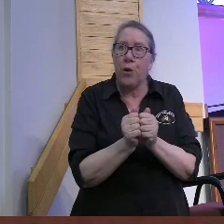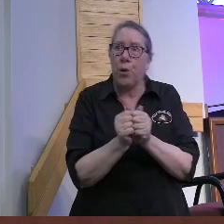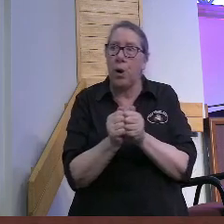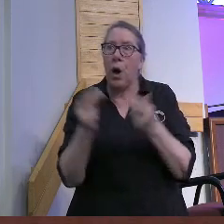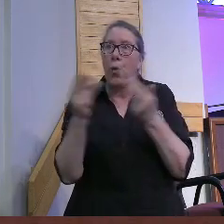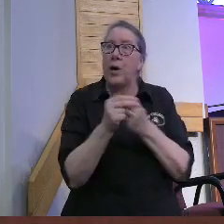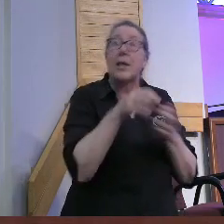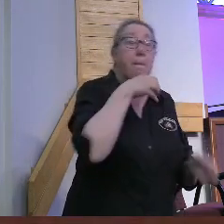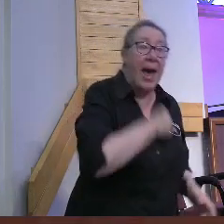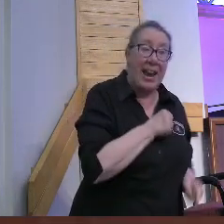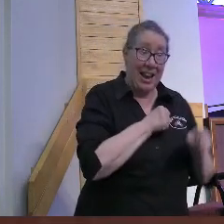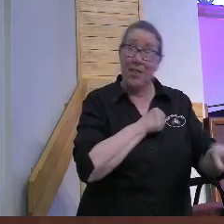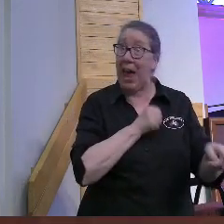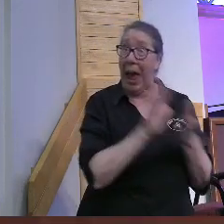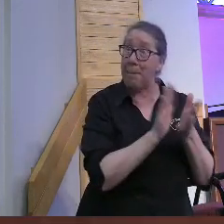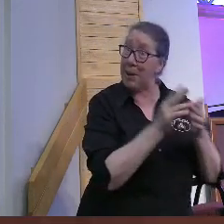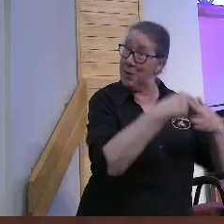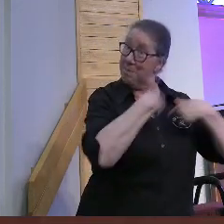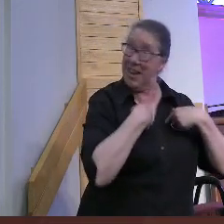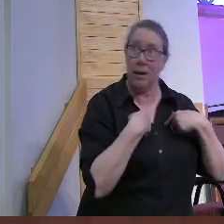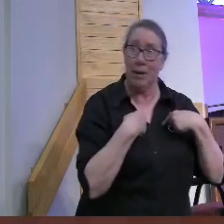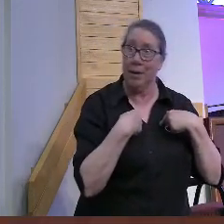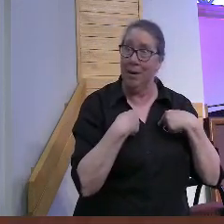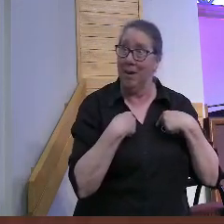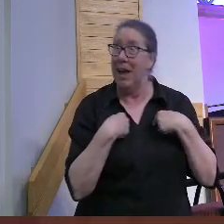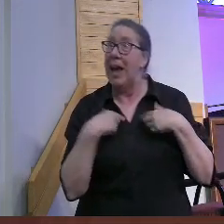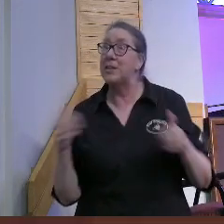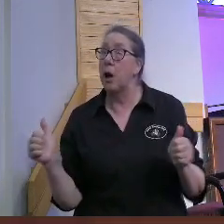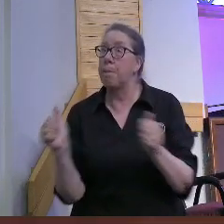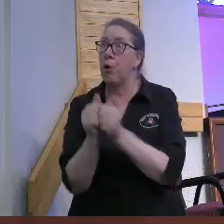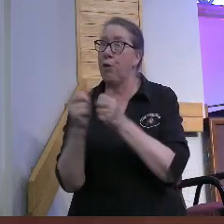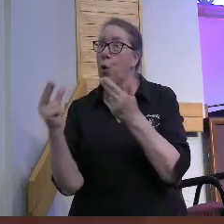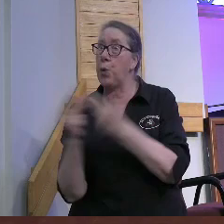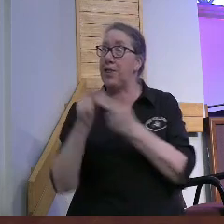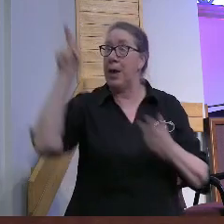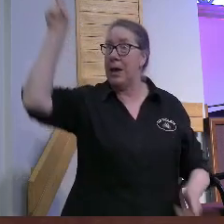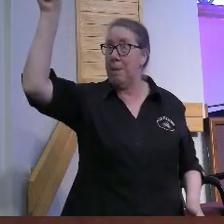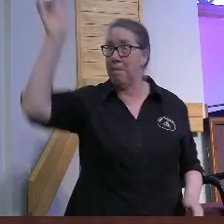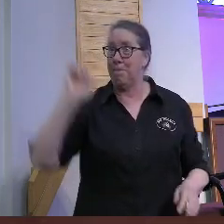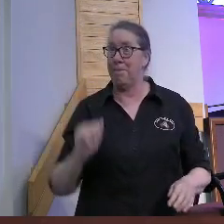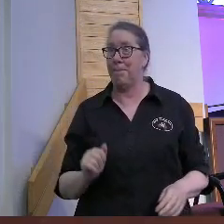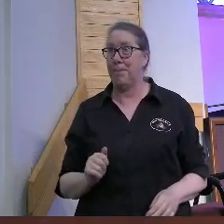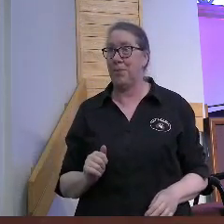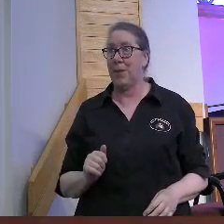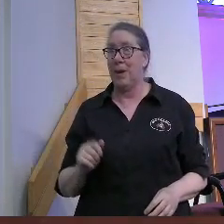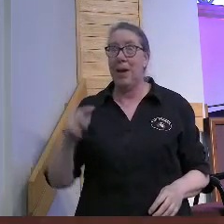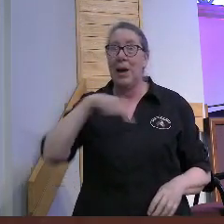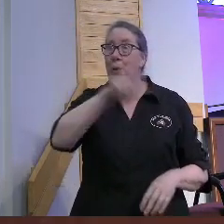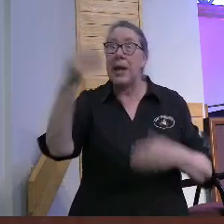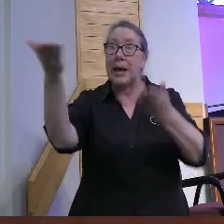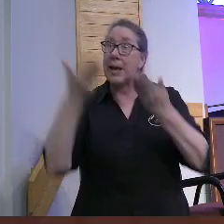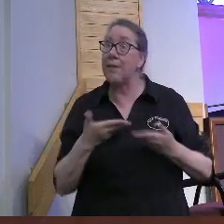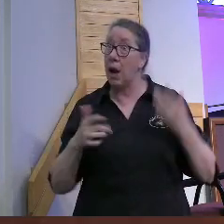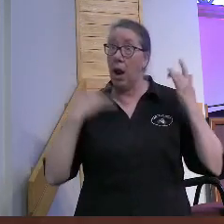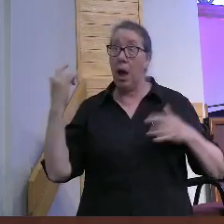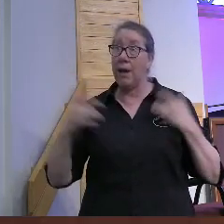about our extending our life here on earth. Let me tell you, we're all given a life, but one time we're coming